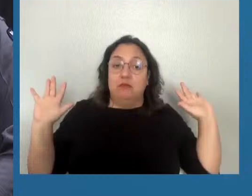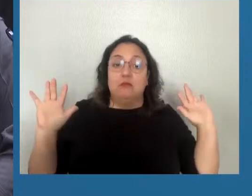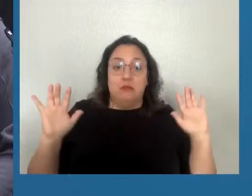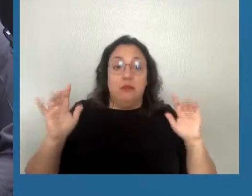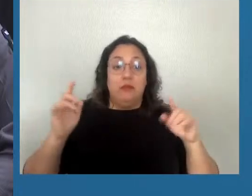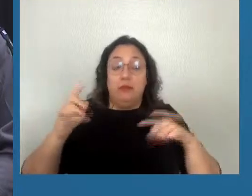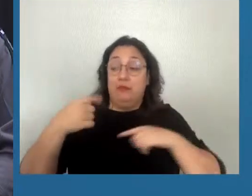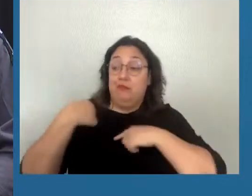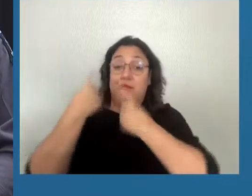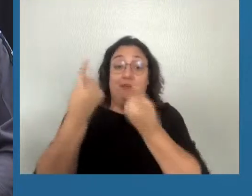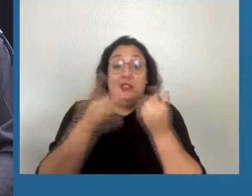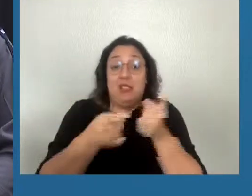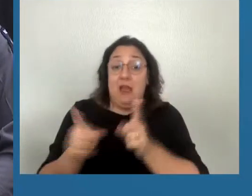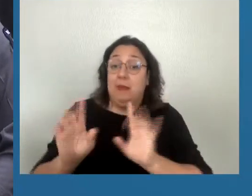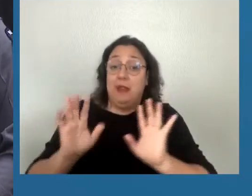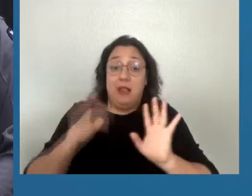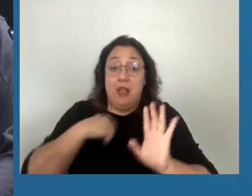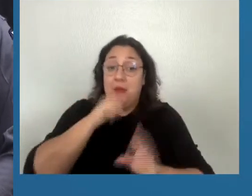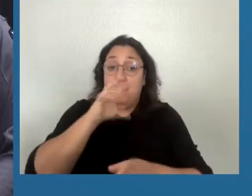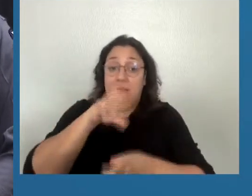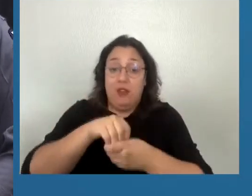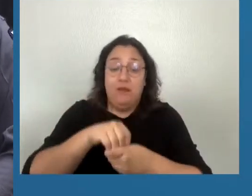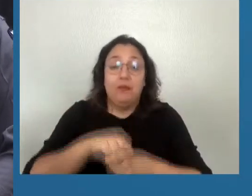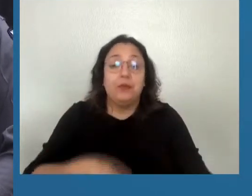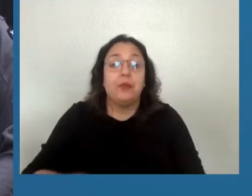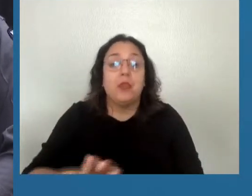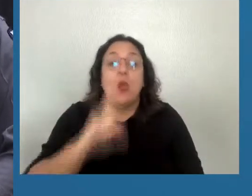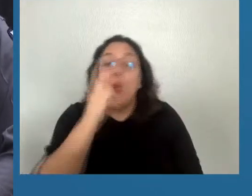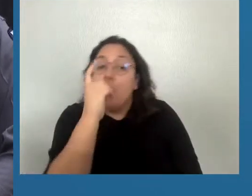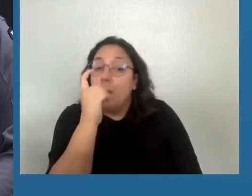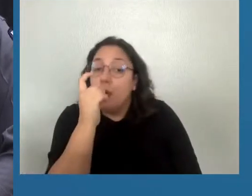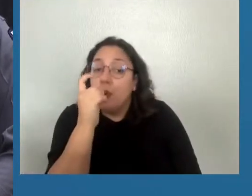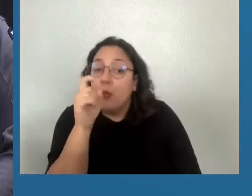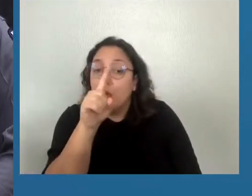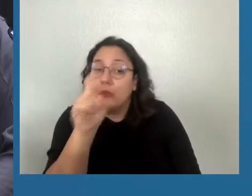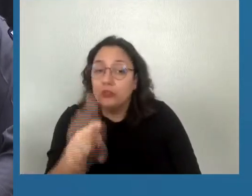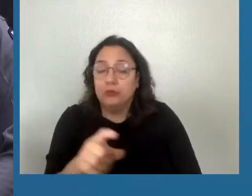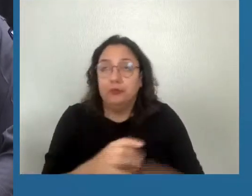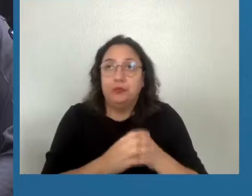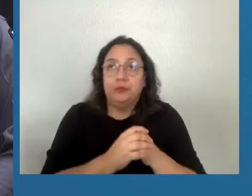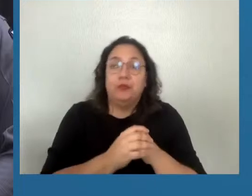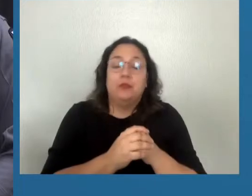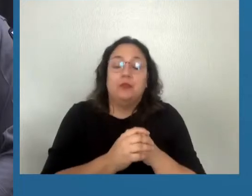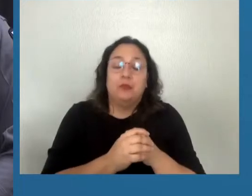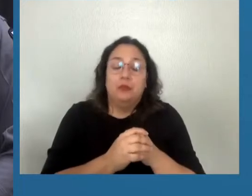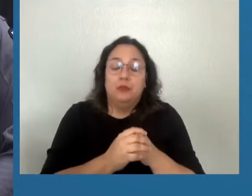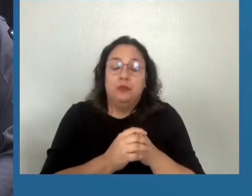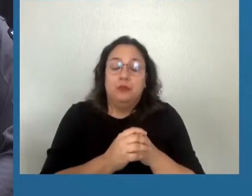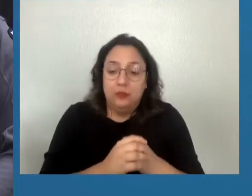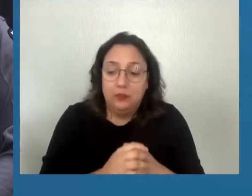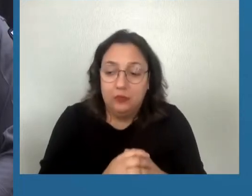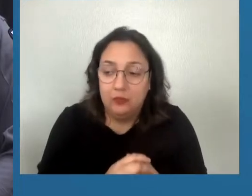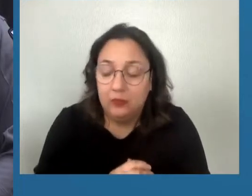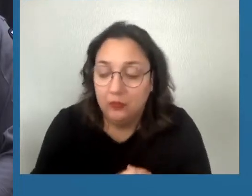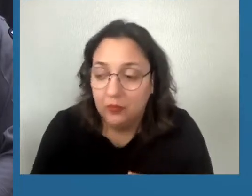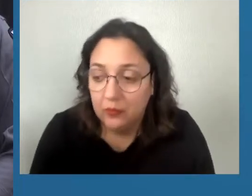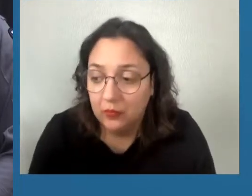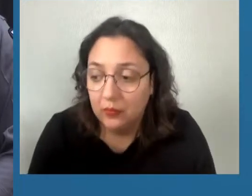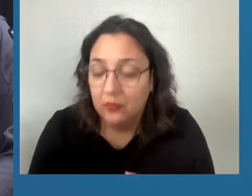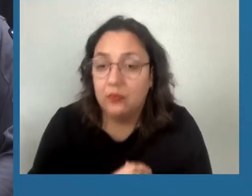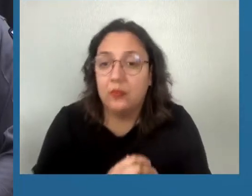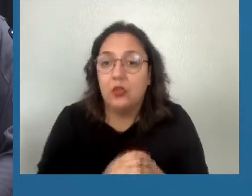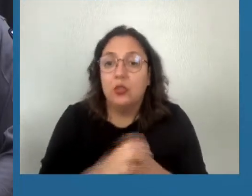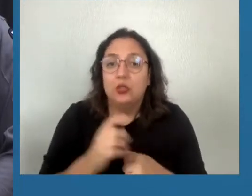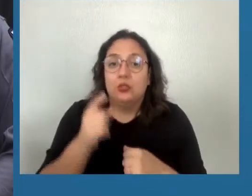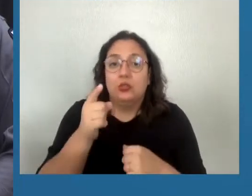happening. have time for one more, Nick. Nick, we have time for one more for Nick. Governor, to follow up on Dan's question, should Lieutenant Governor Delgado resign? It